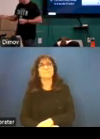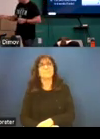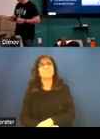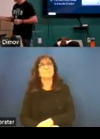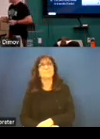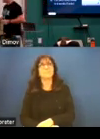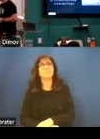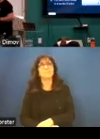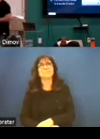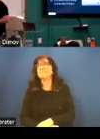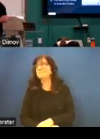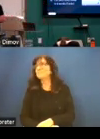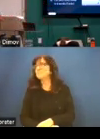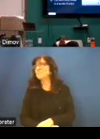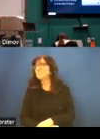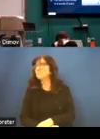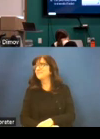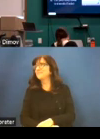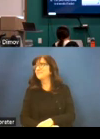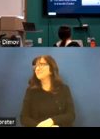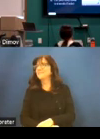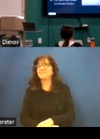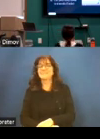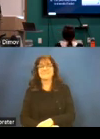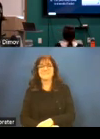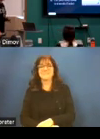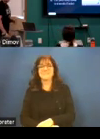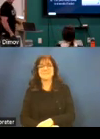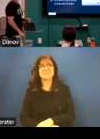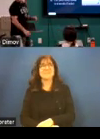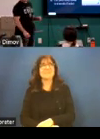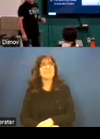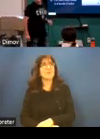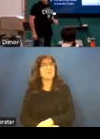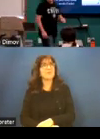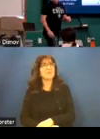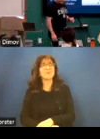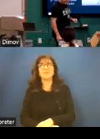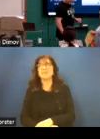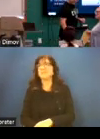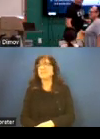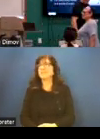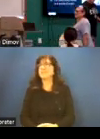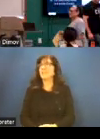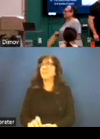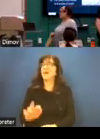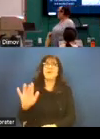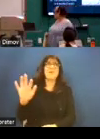One of these. I am intrigued. I like it.